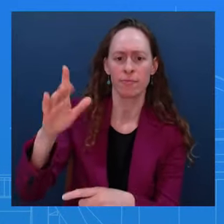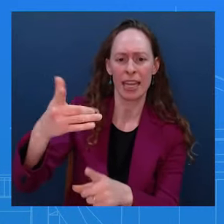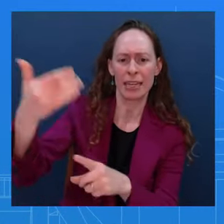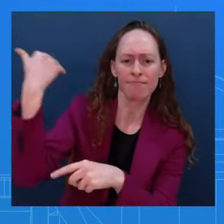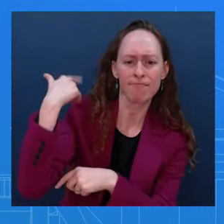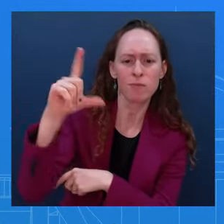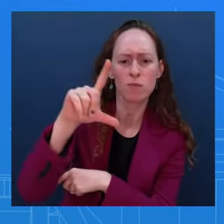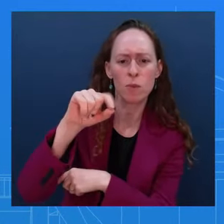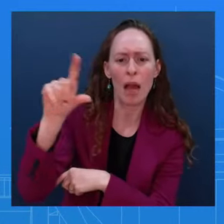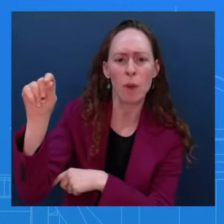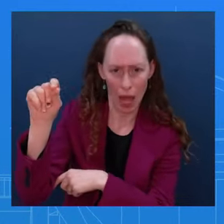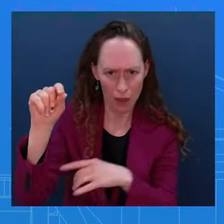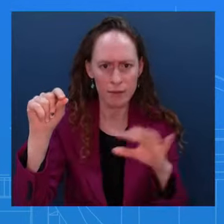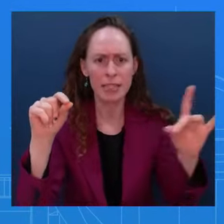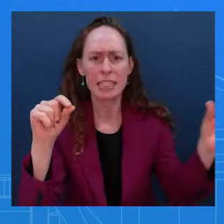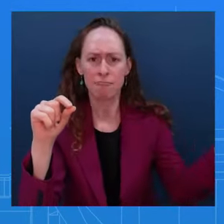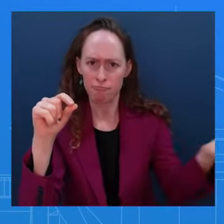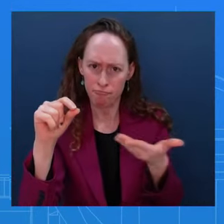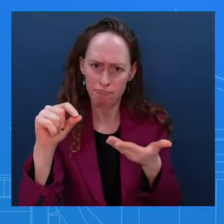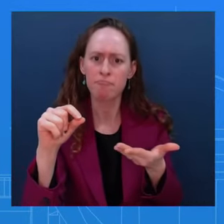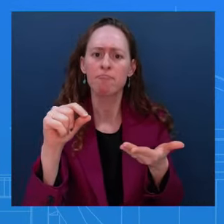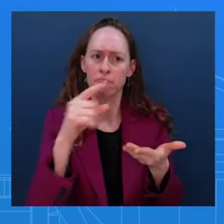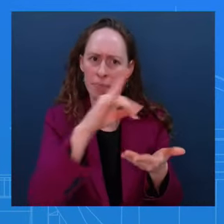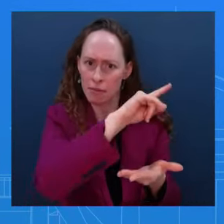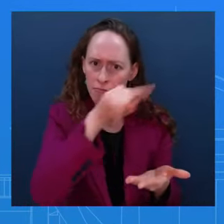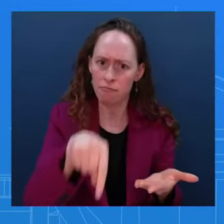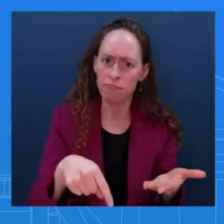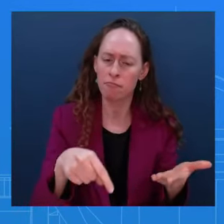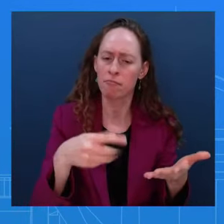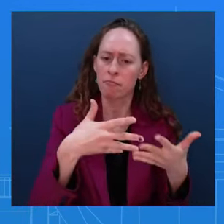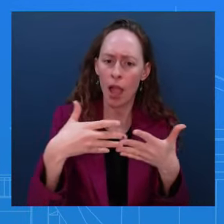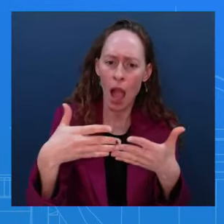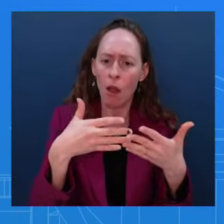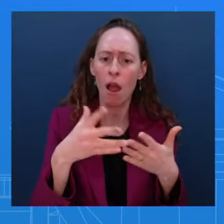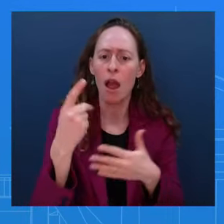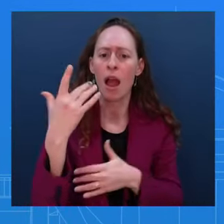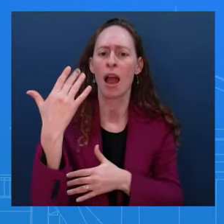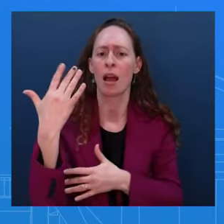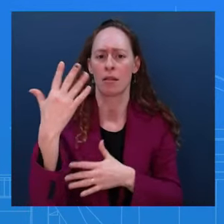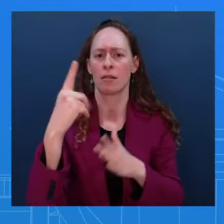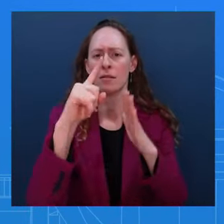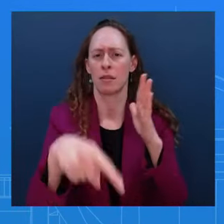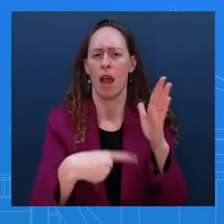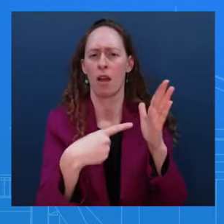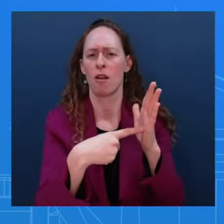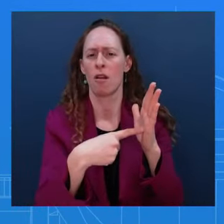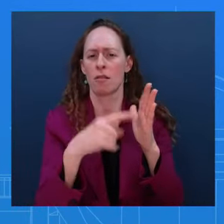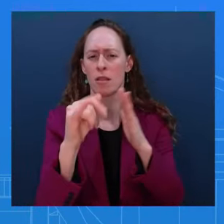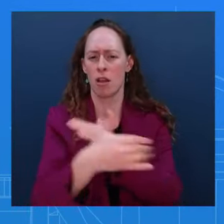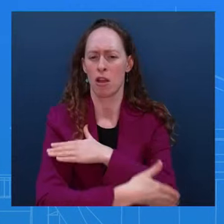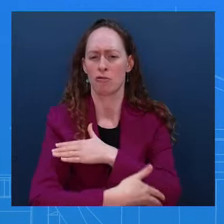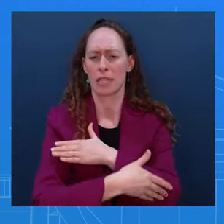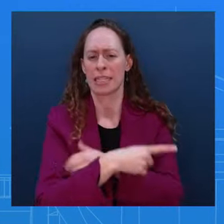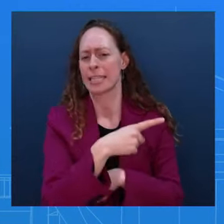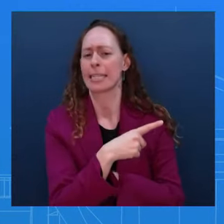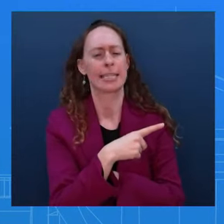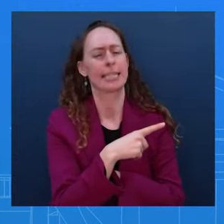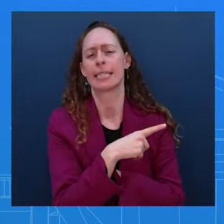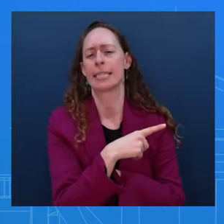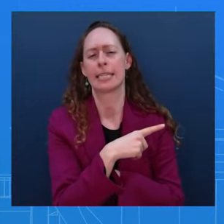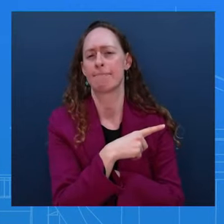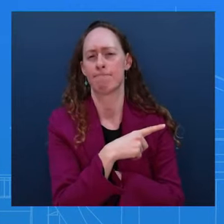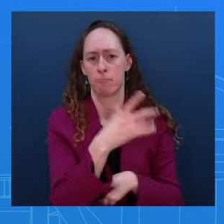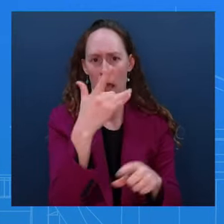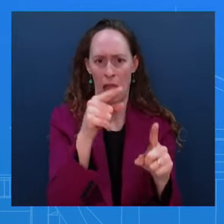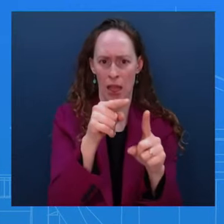the U.S. because of concerns that Jakarta may be veering too close to Beijing. I wanted to know what the Biden administration's view is